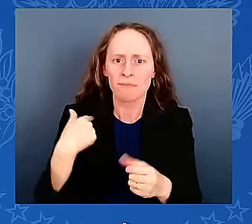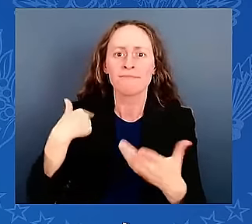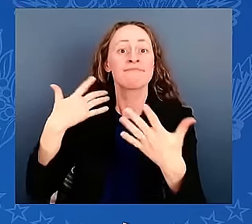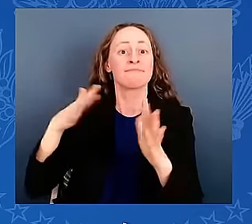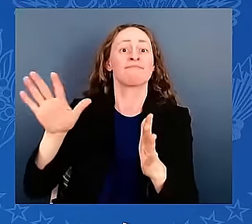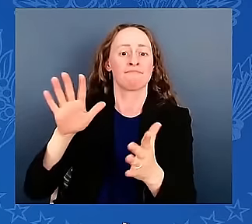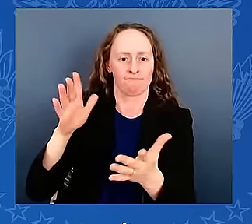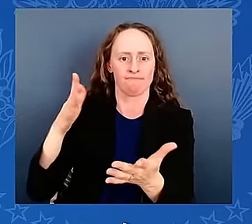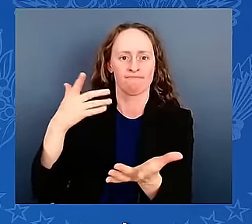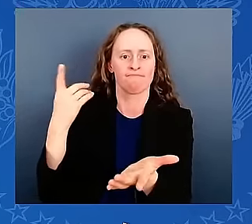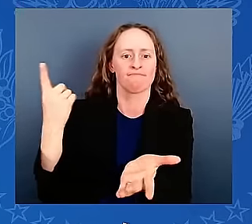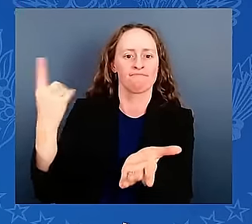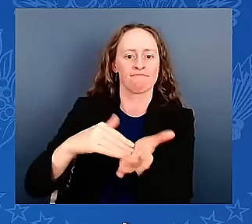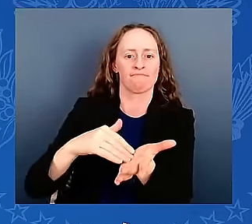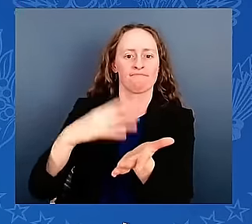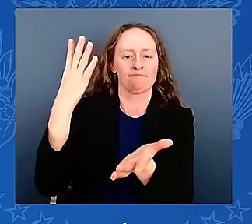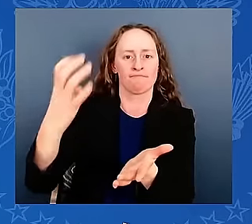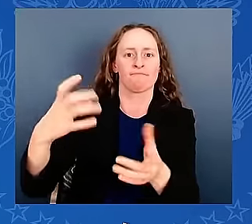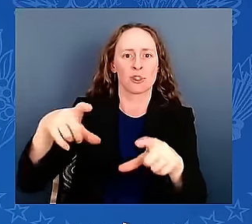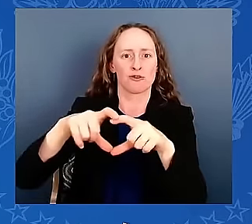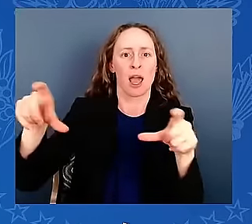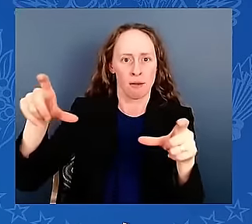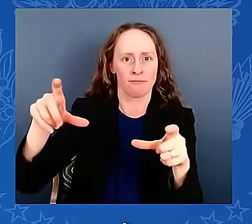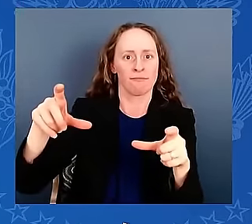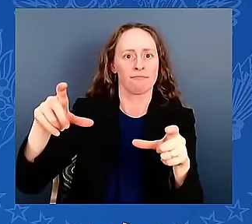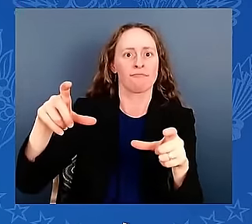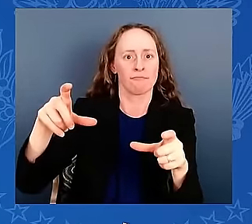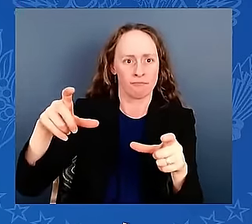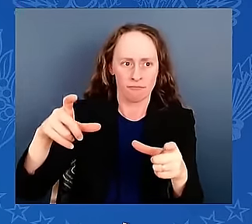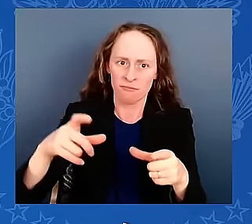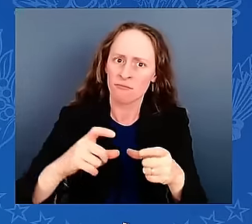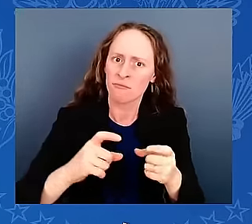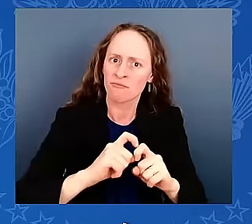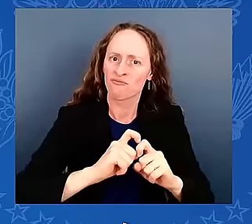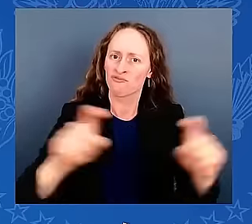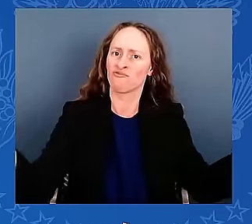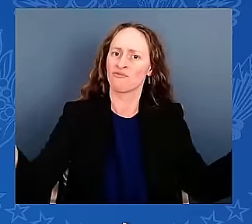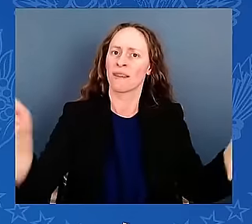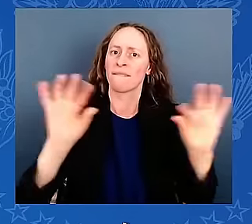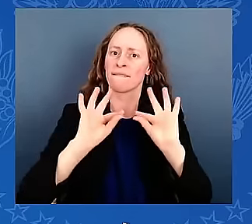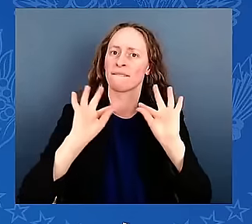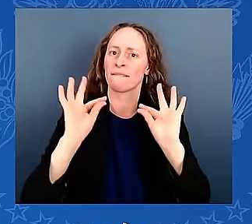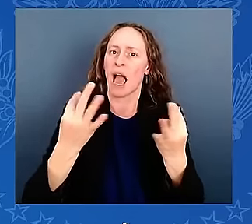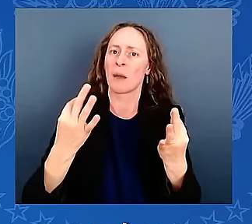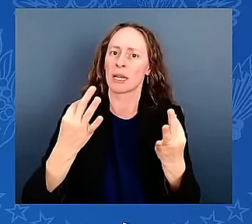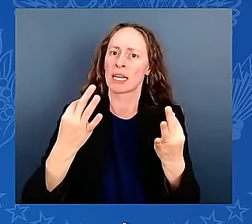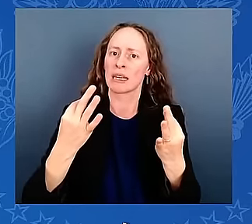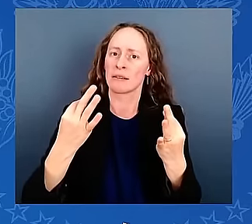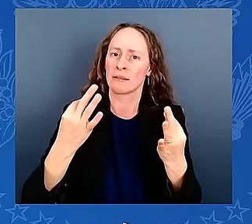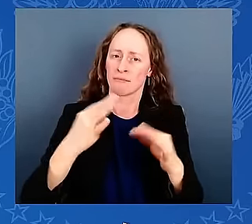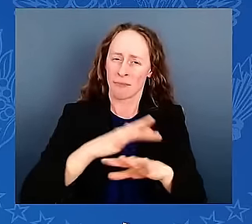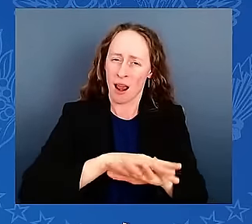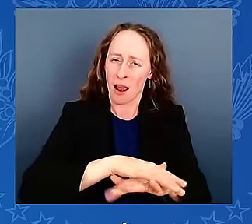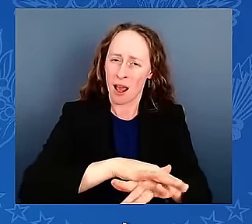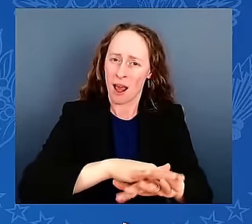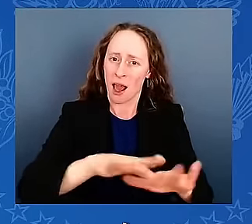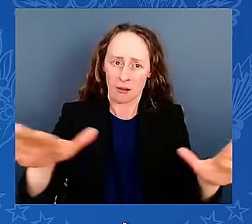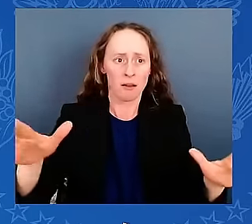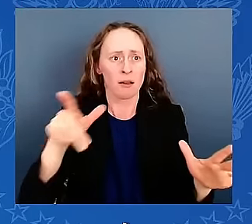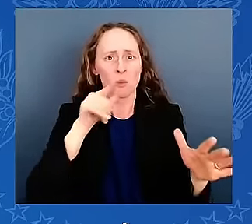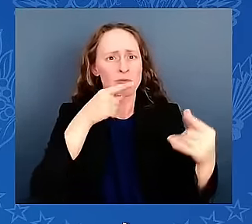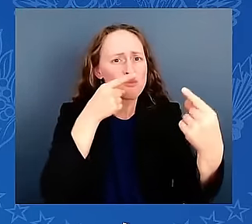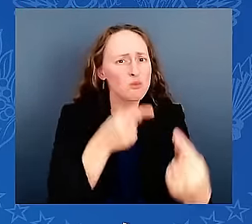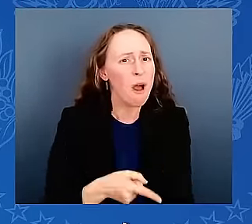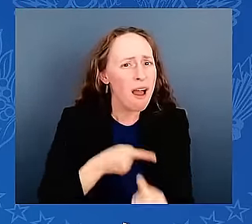country to get them through the pandemic. Not Trump's administration. Kamala and I did that. We put